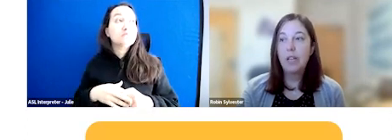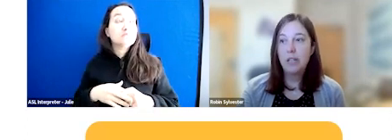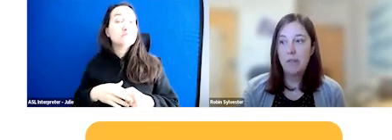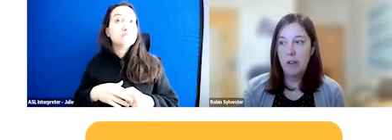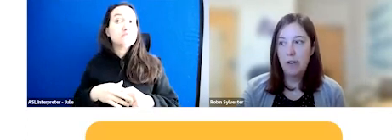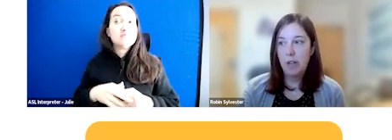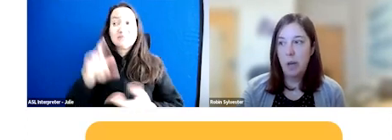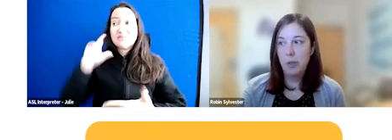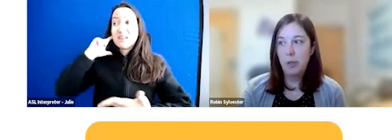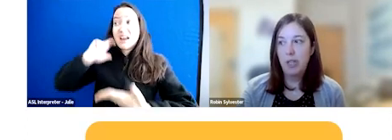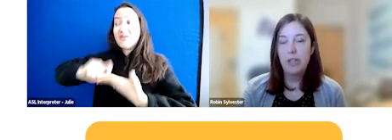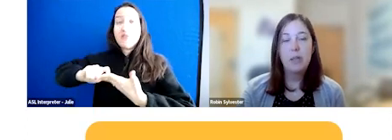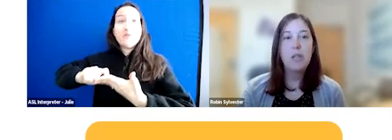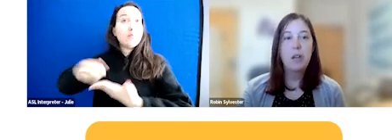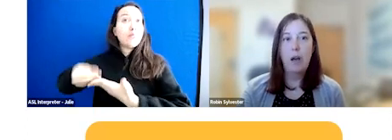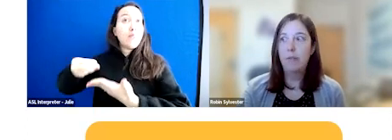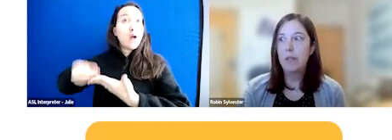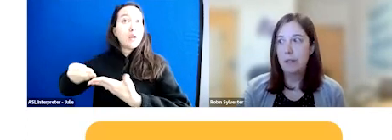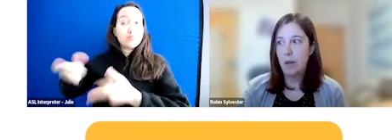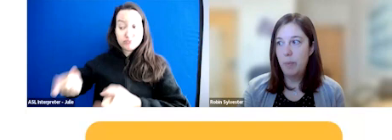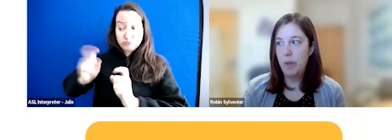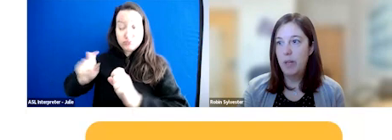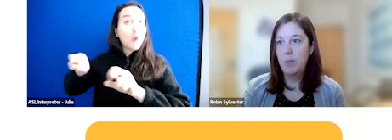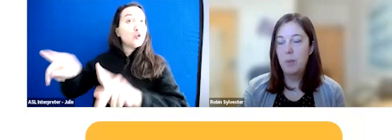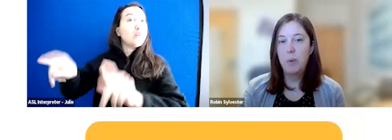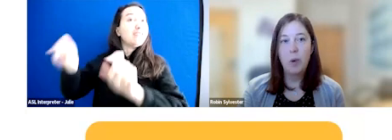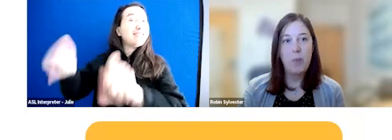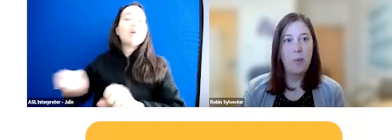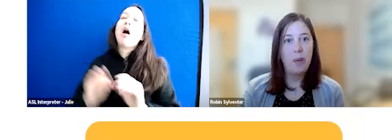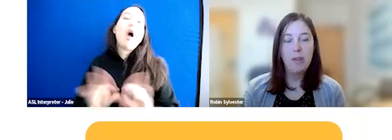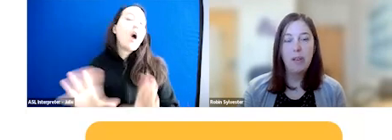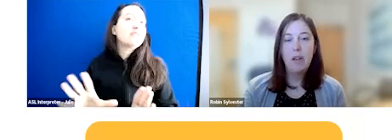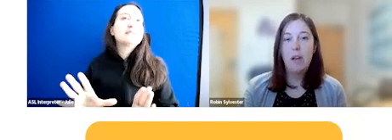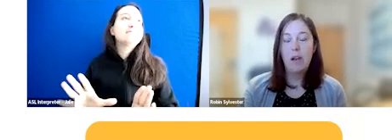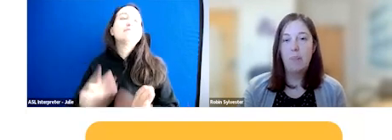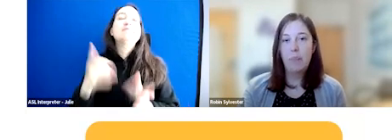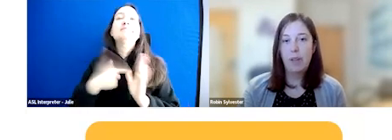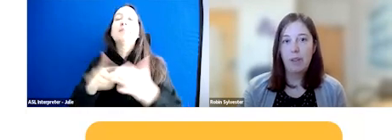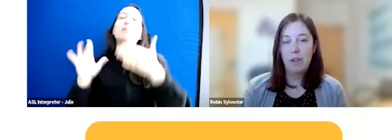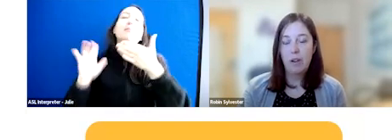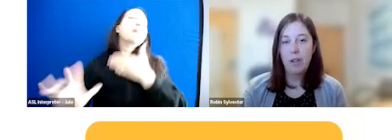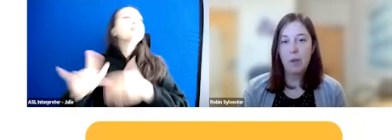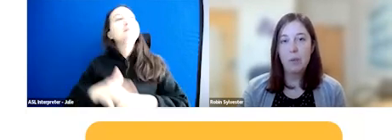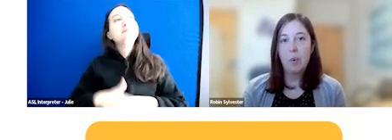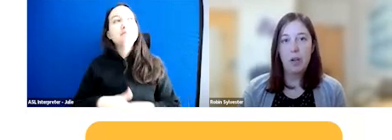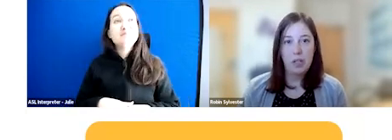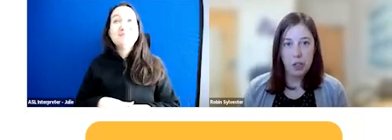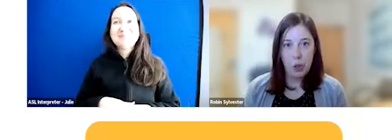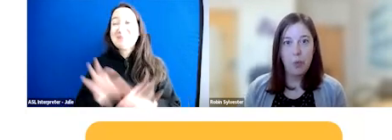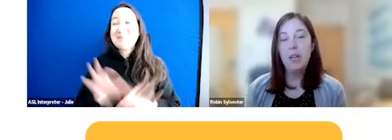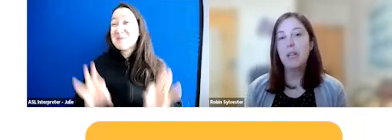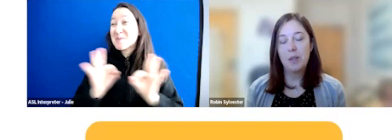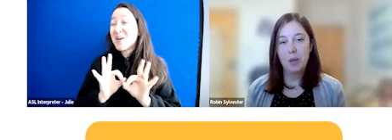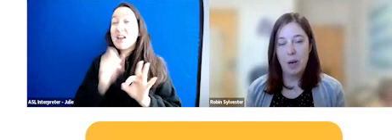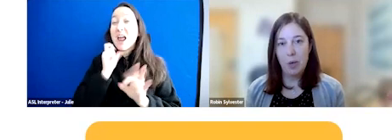have we identified a funding opportunity? This seems like an obvious step, although I see people go without one. It's always important not to just